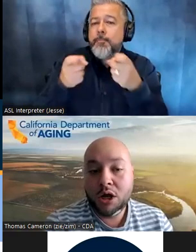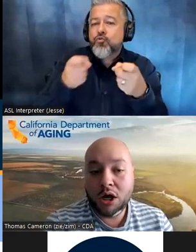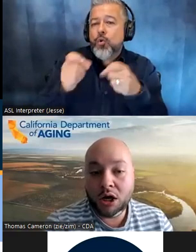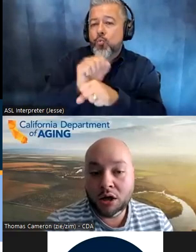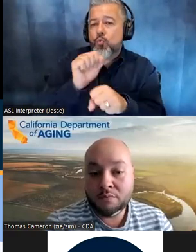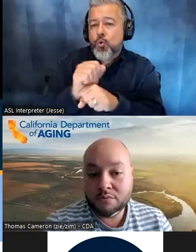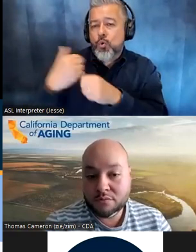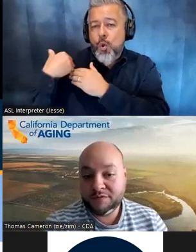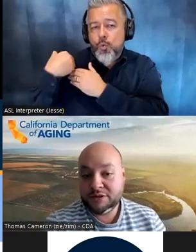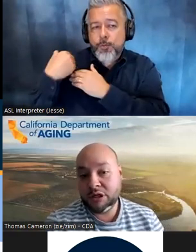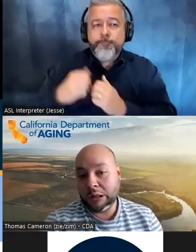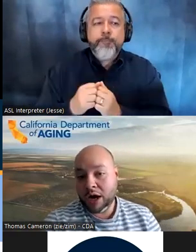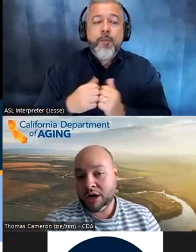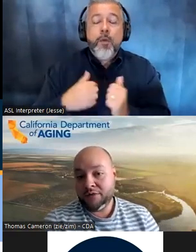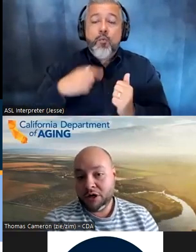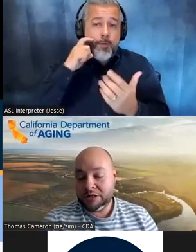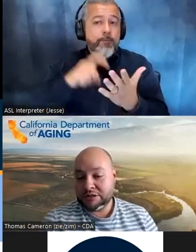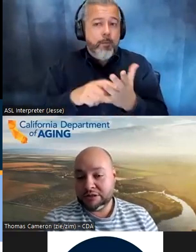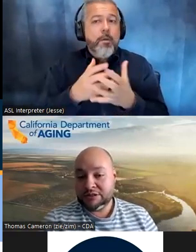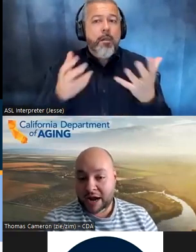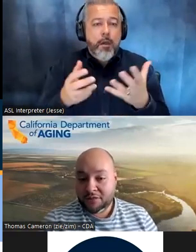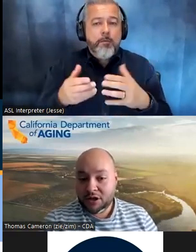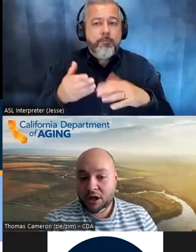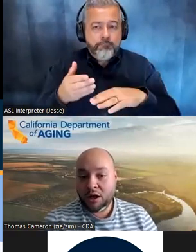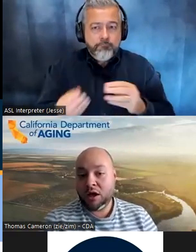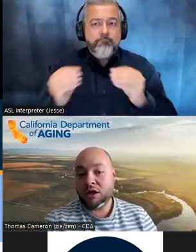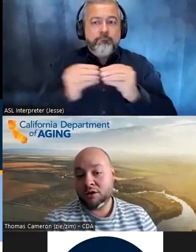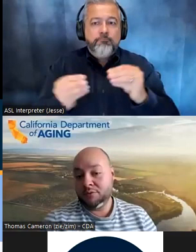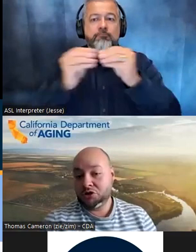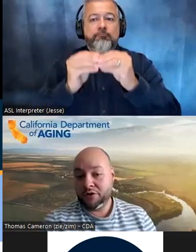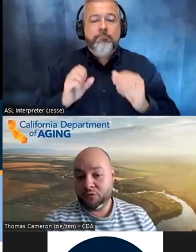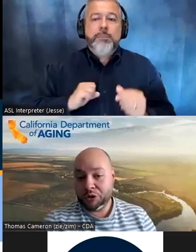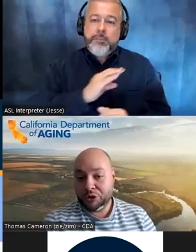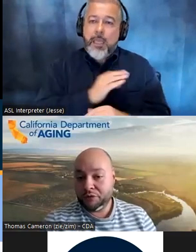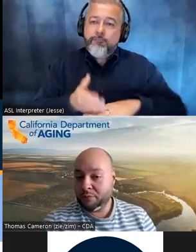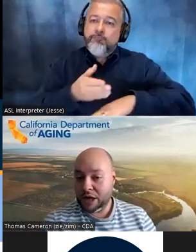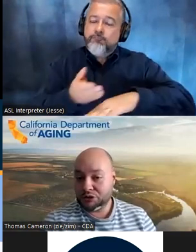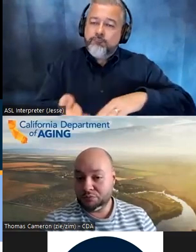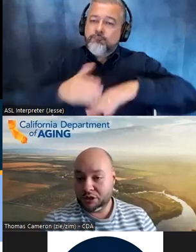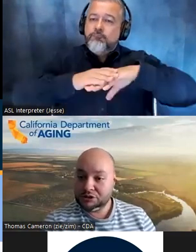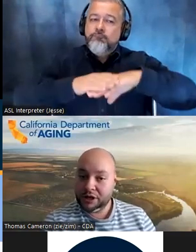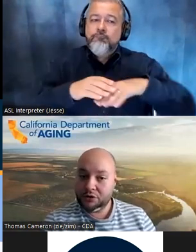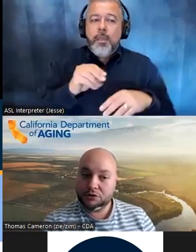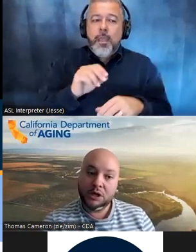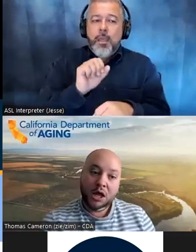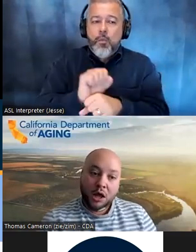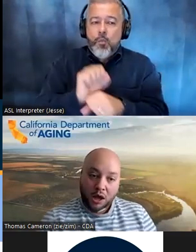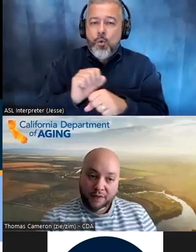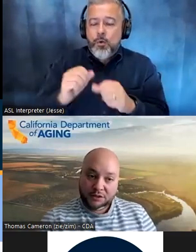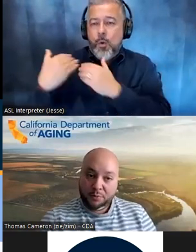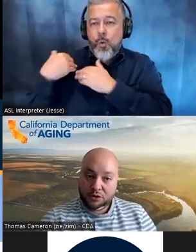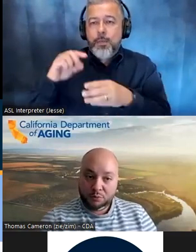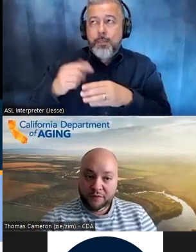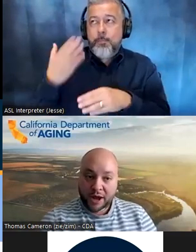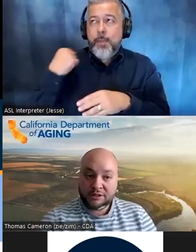workload. We've seen a lot of increases in staffing and in administrative workload over the past 2 budget cycles. And